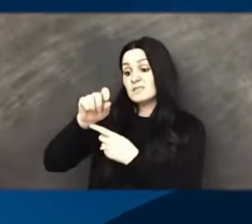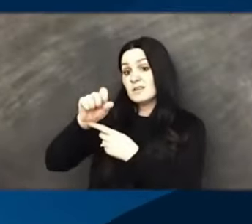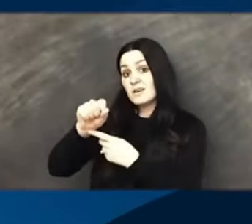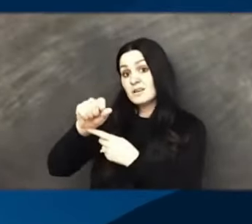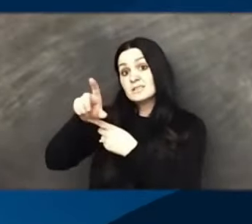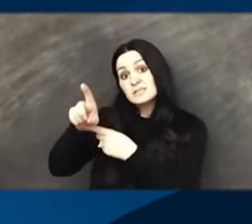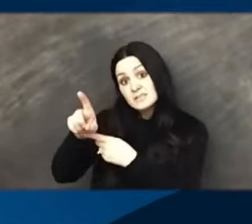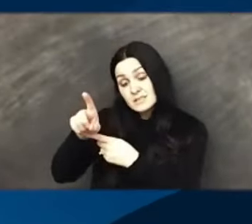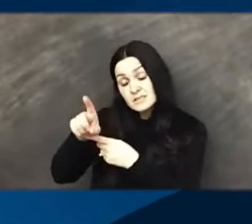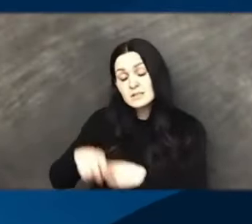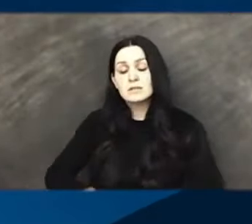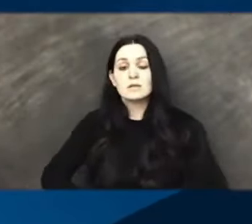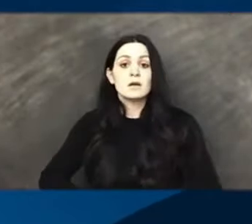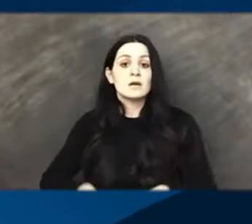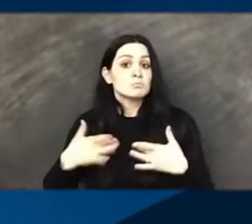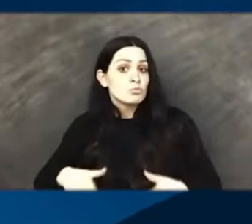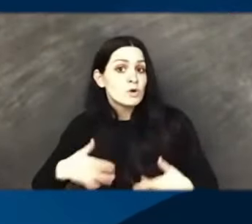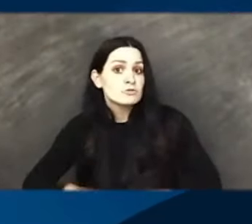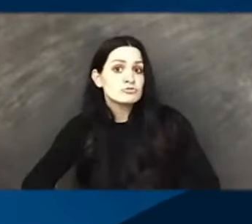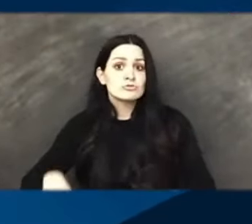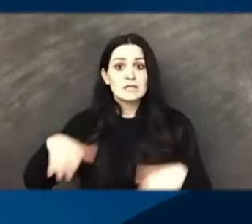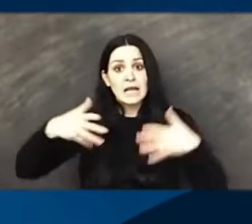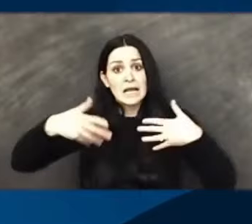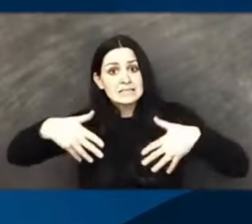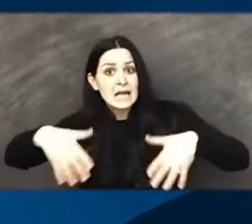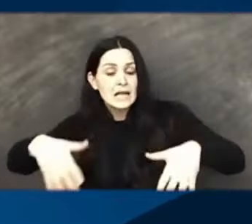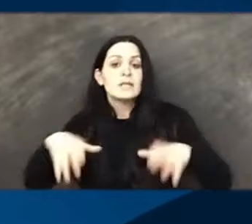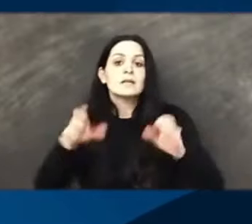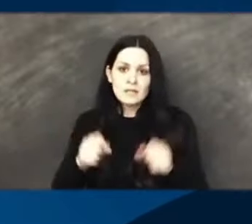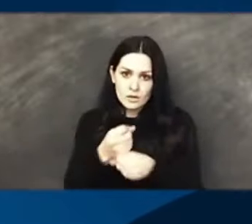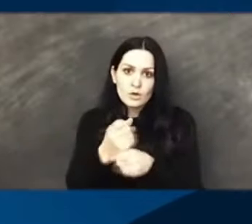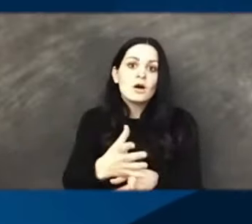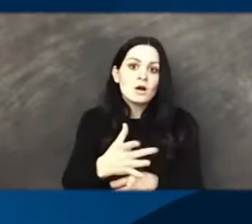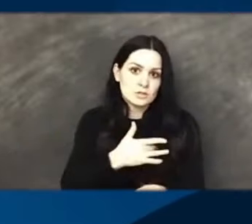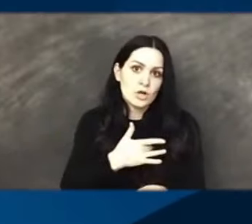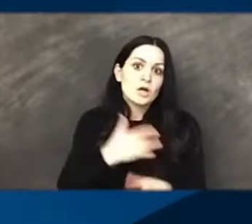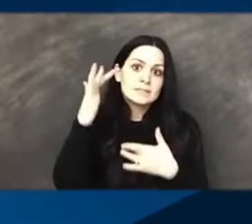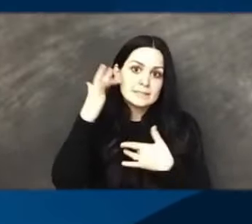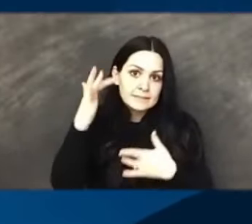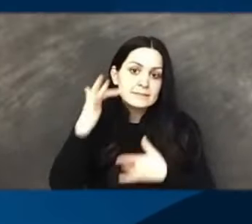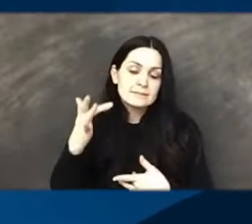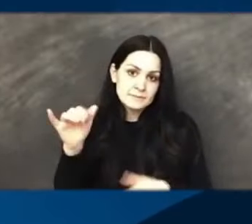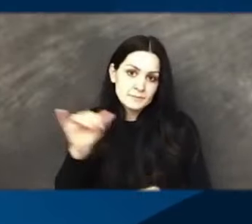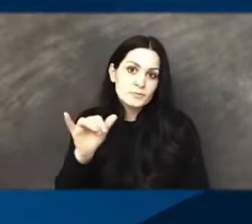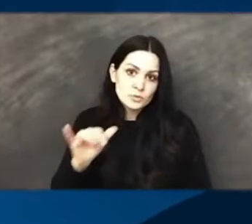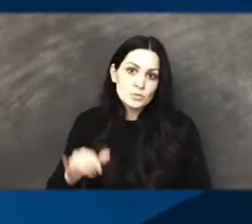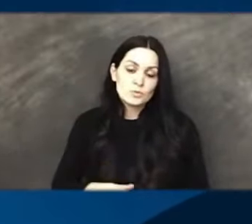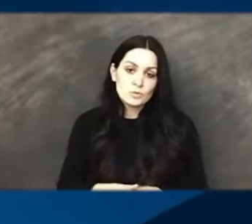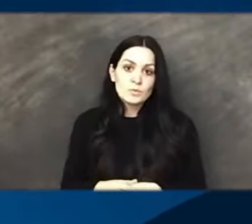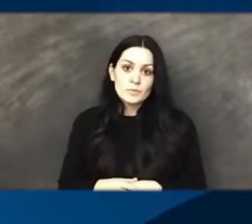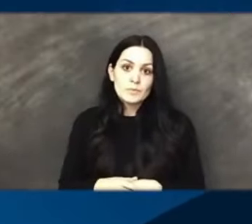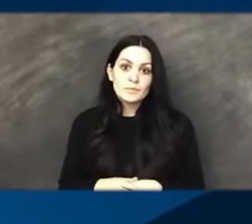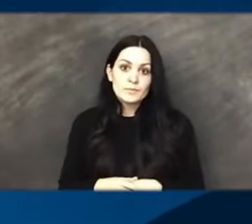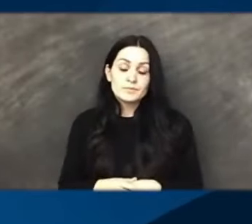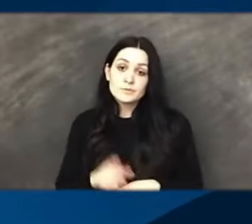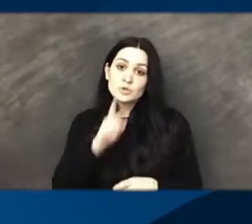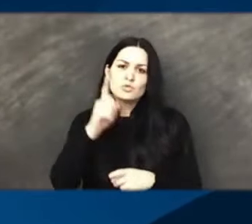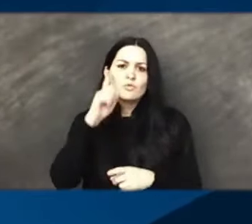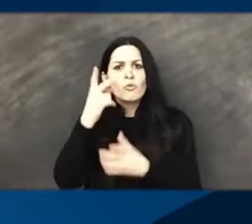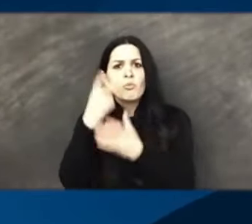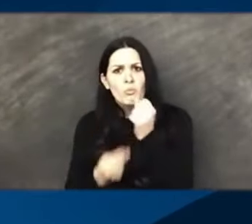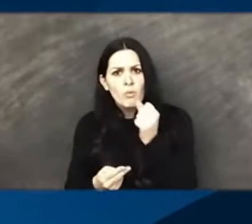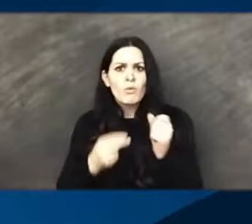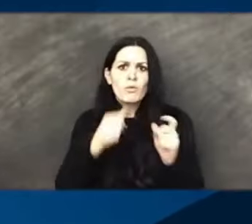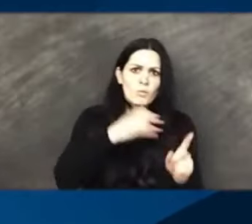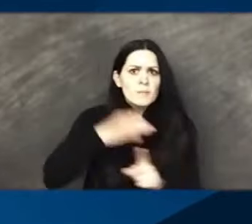and depression and anxiety and how those factors can play into heart disease risk. That's true for men and for women, but we